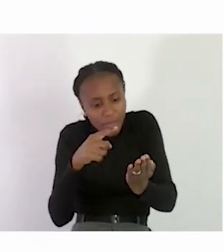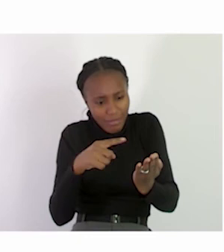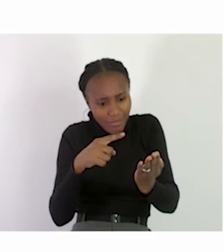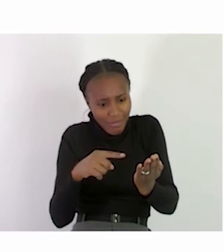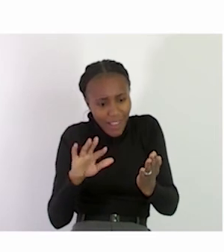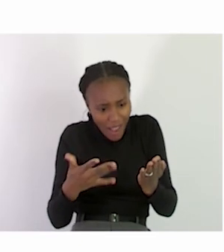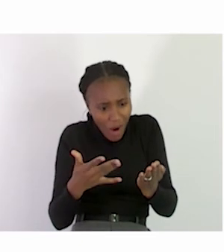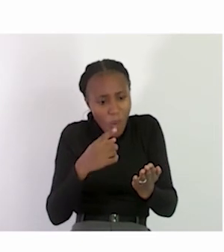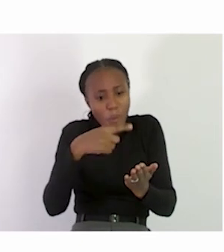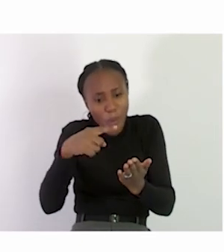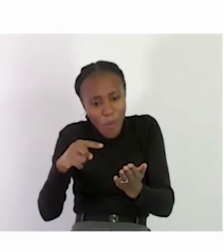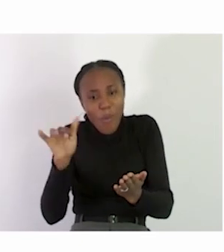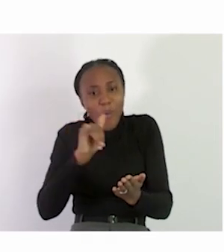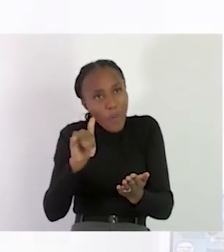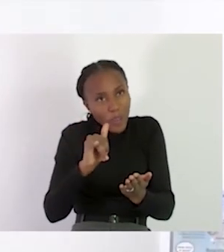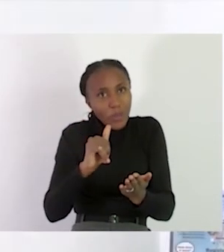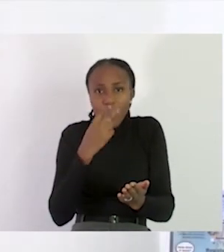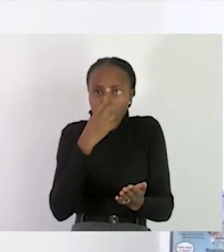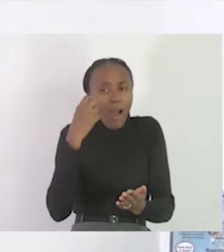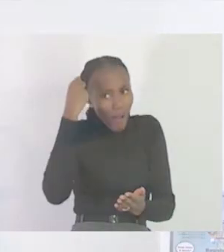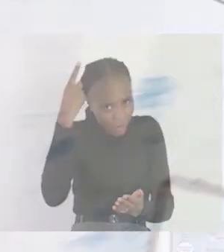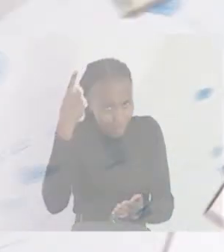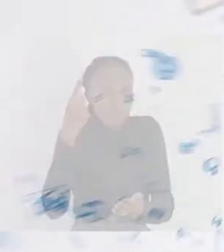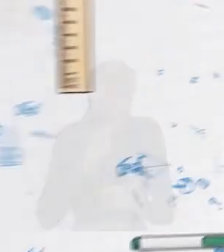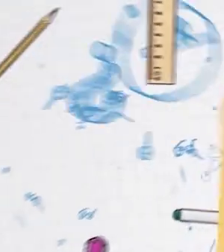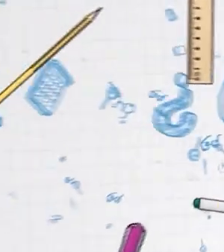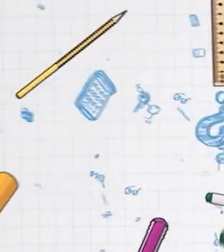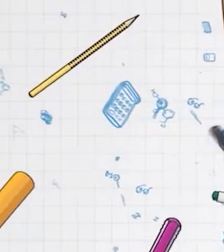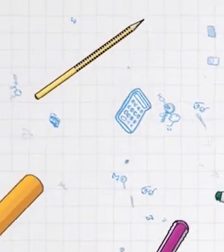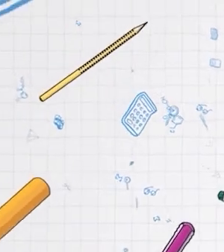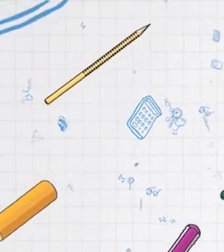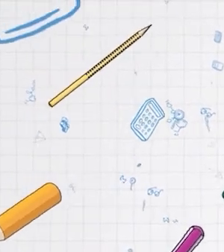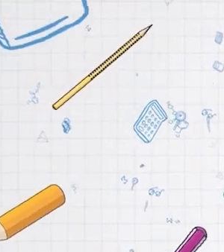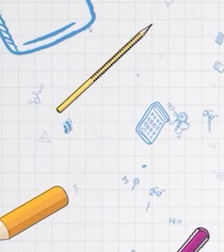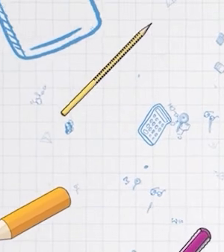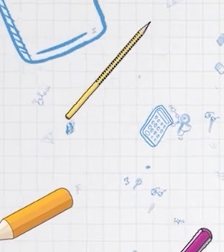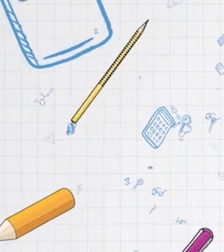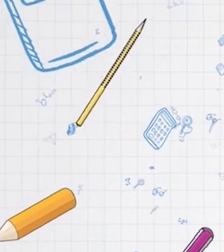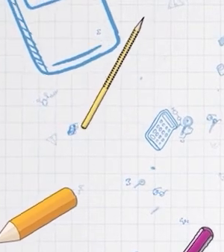that you can rate if you have understood.